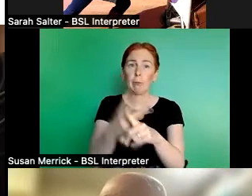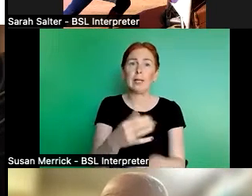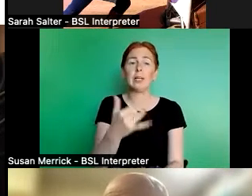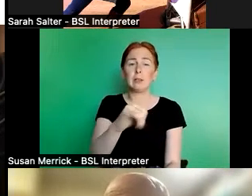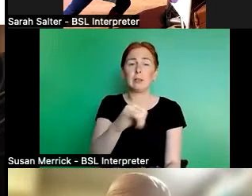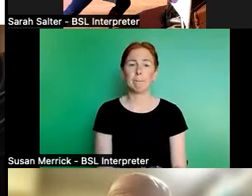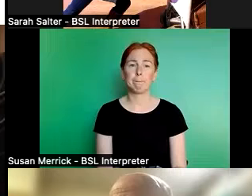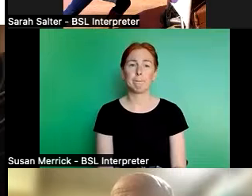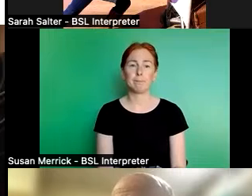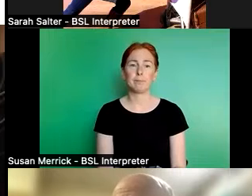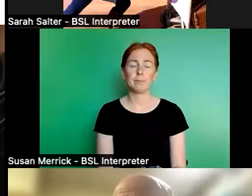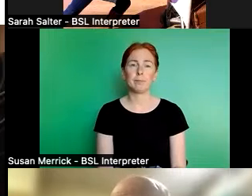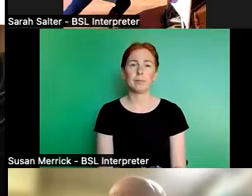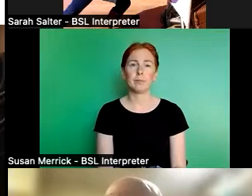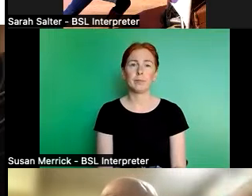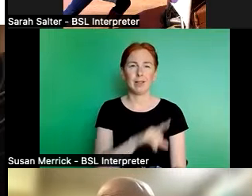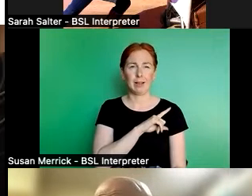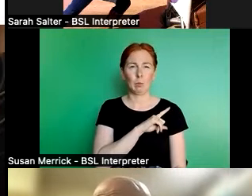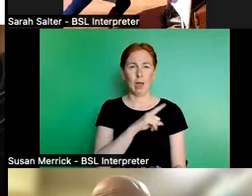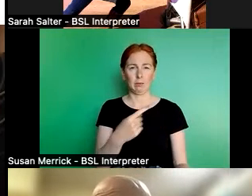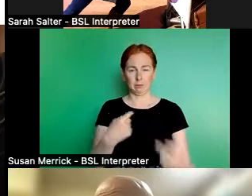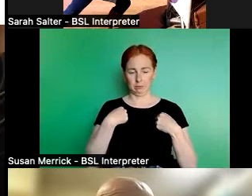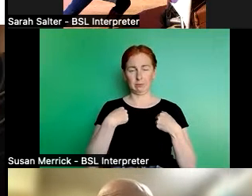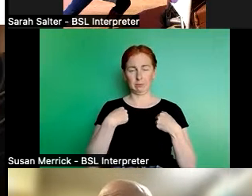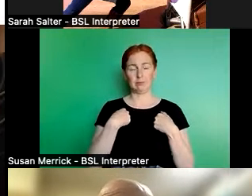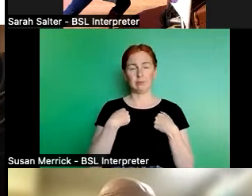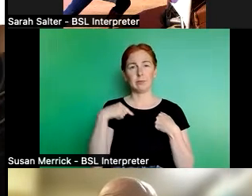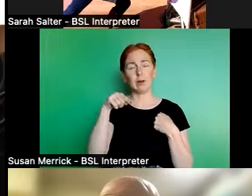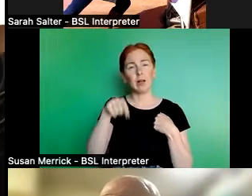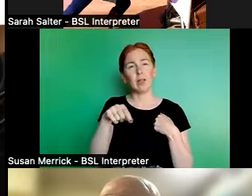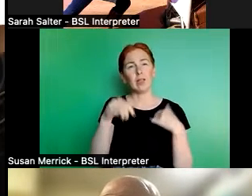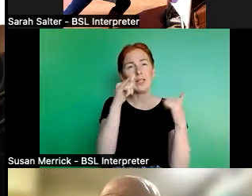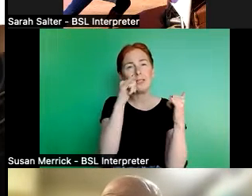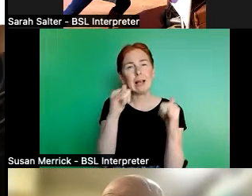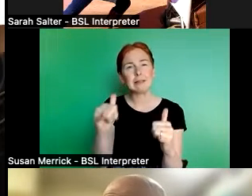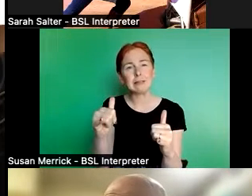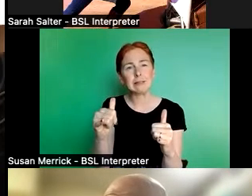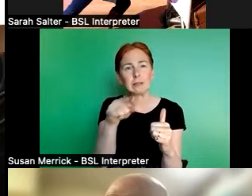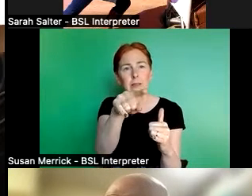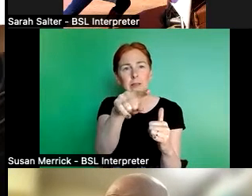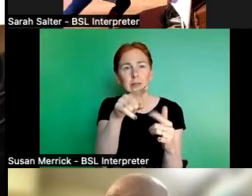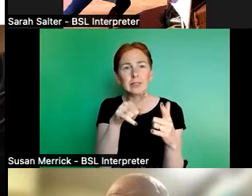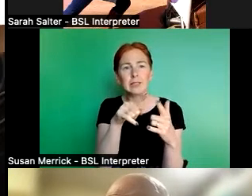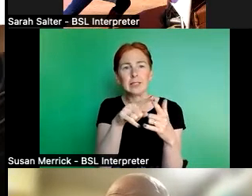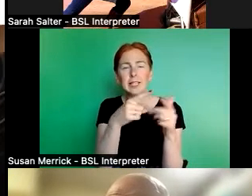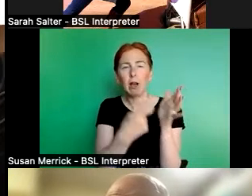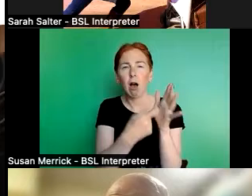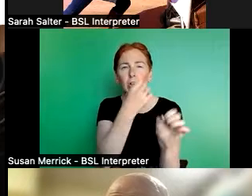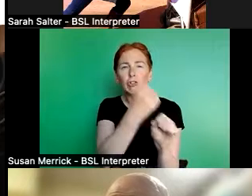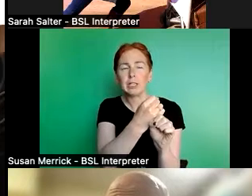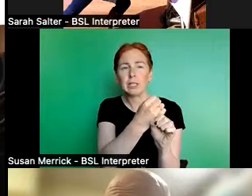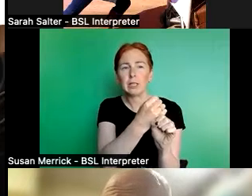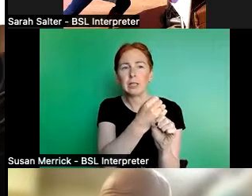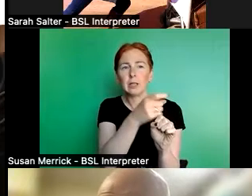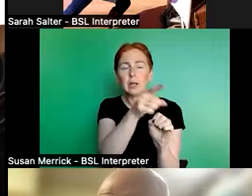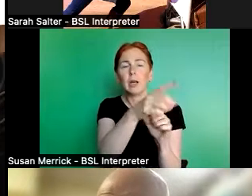this testing has almost become replaced, at least for diagnostic purposes, by genetic testing, because